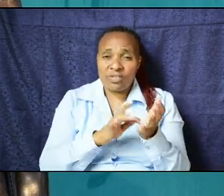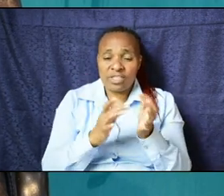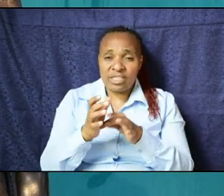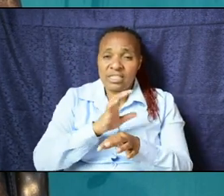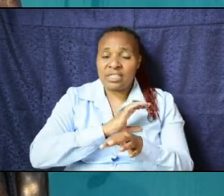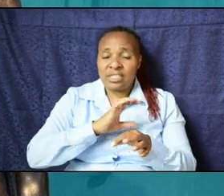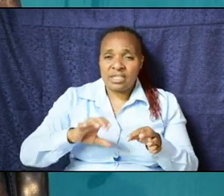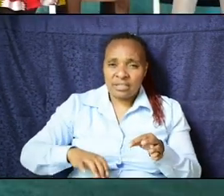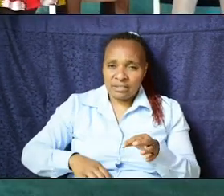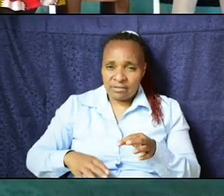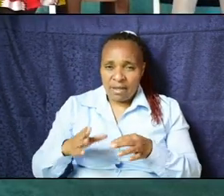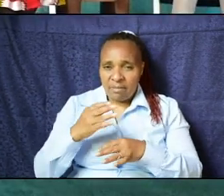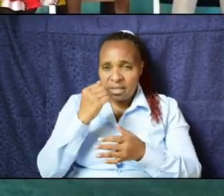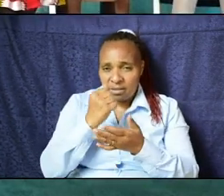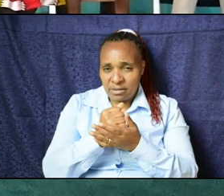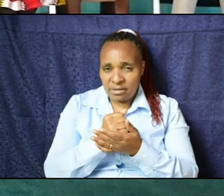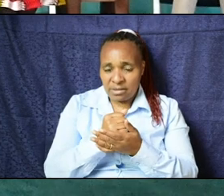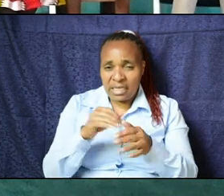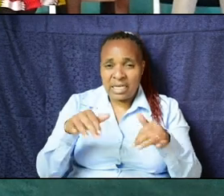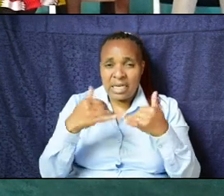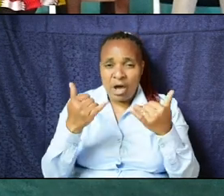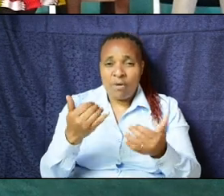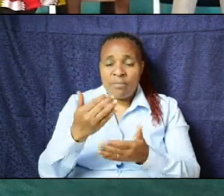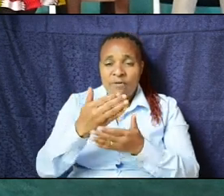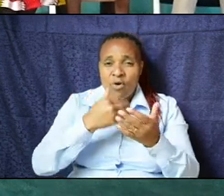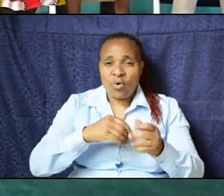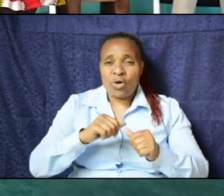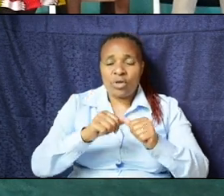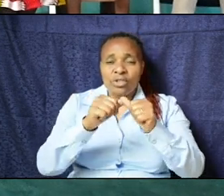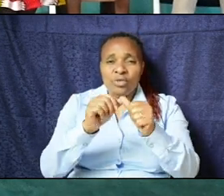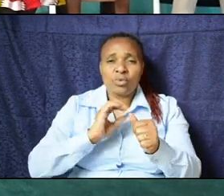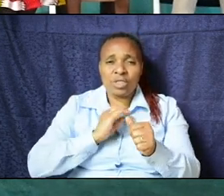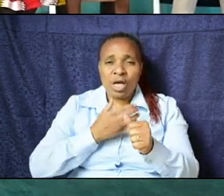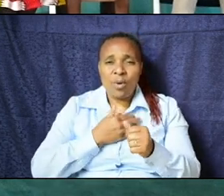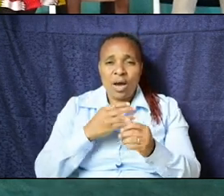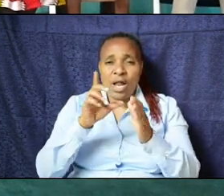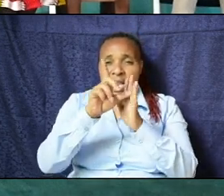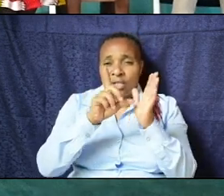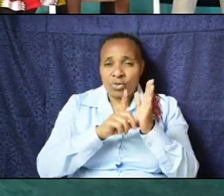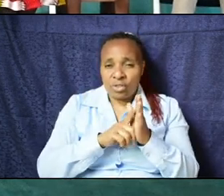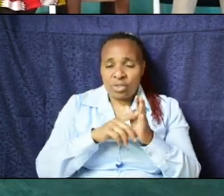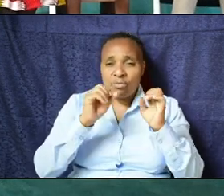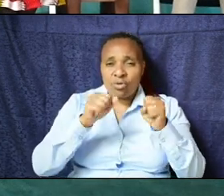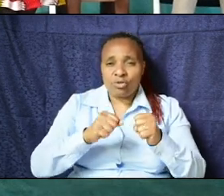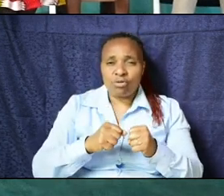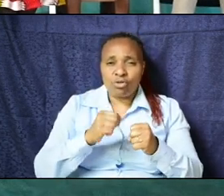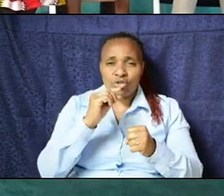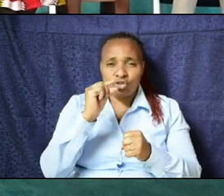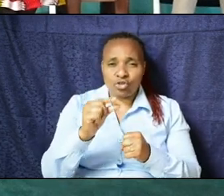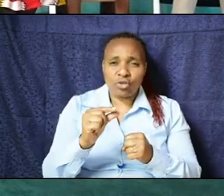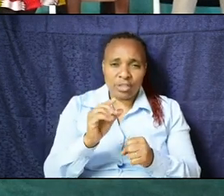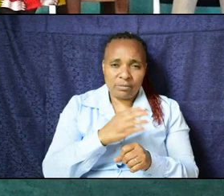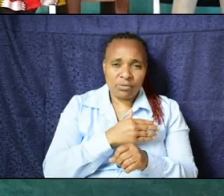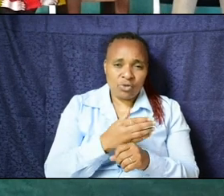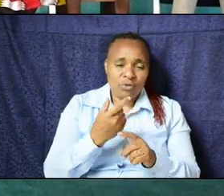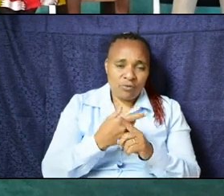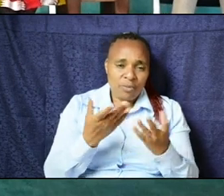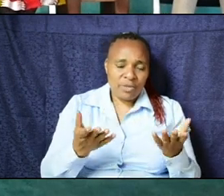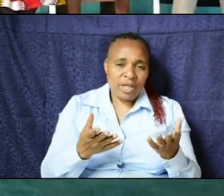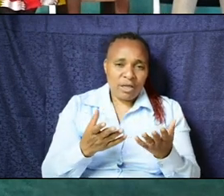Christ. Amen, yeah. Amen. And now before we continue with our lesson, we can get a brief music interlude from the orchestra.